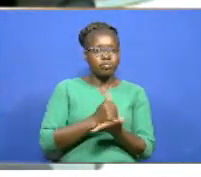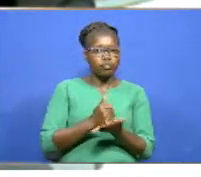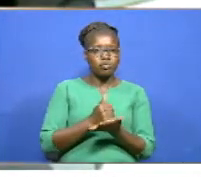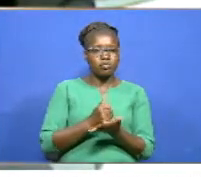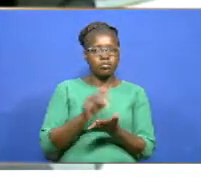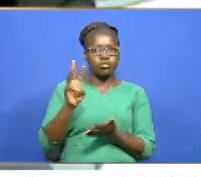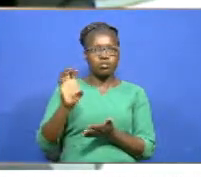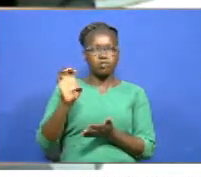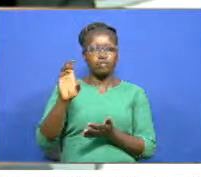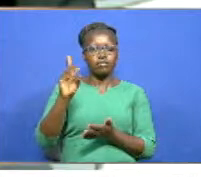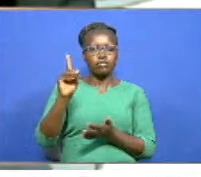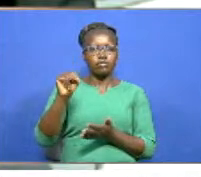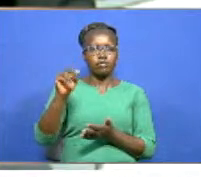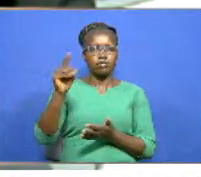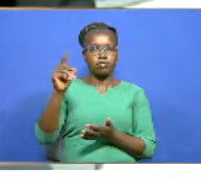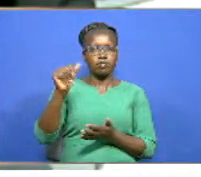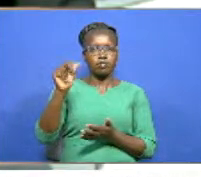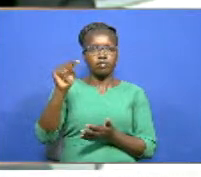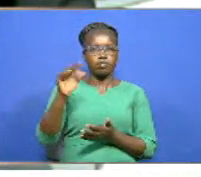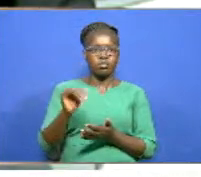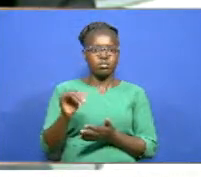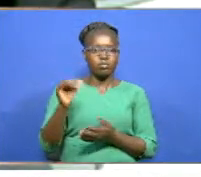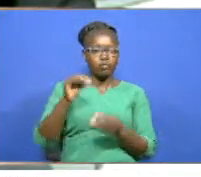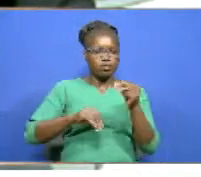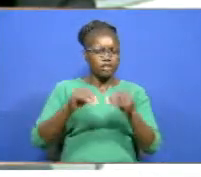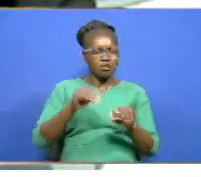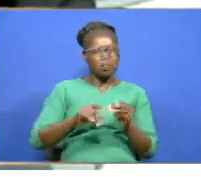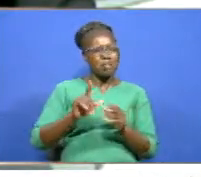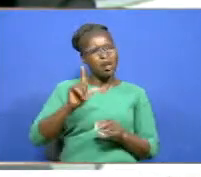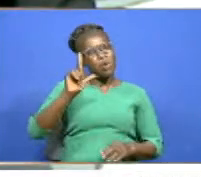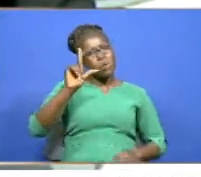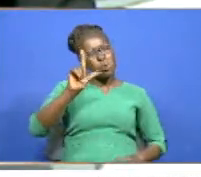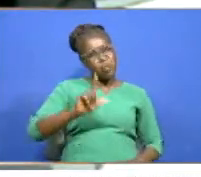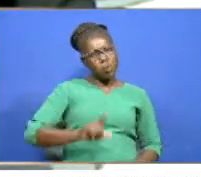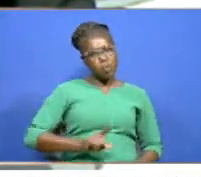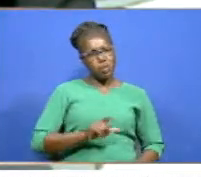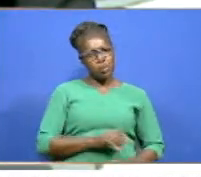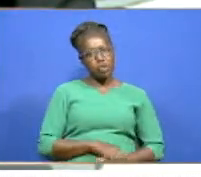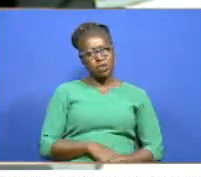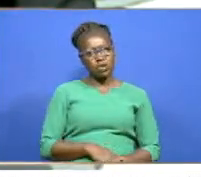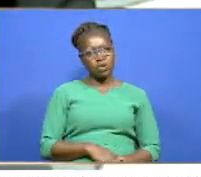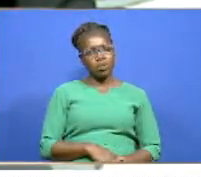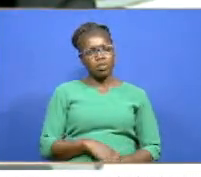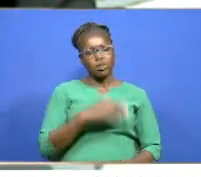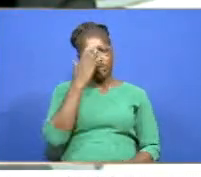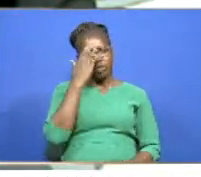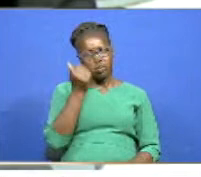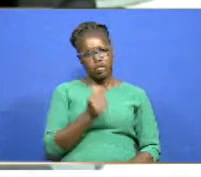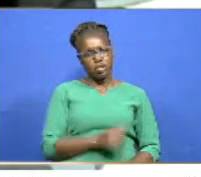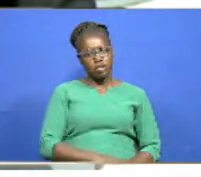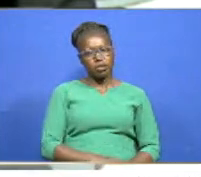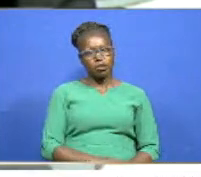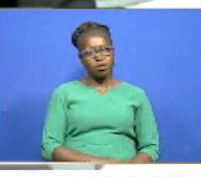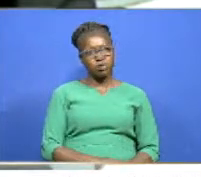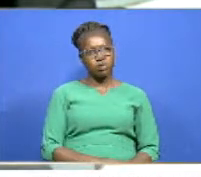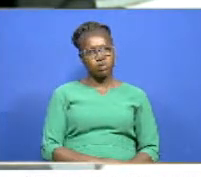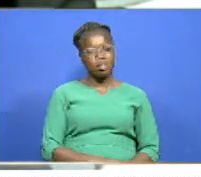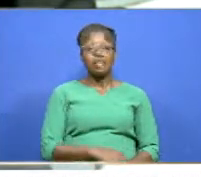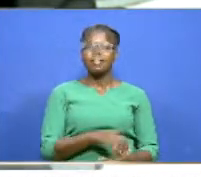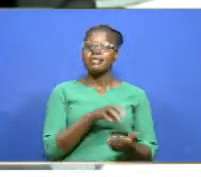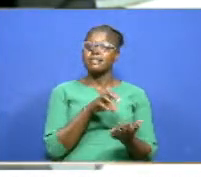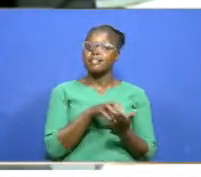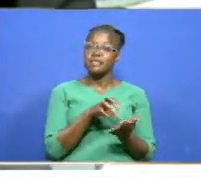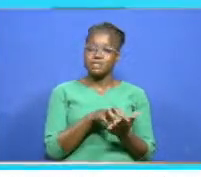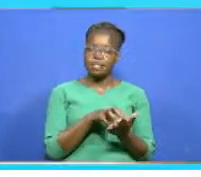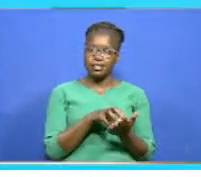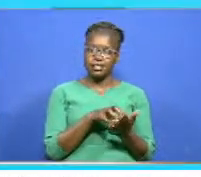turnout, it was extremely low because there were incidences and there were also cases that